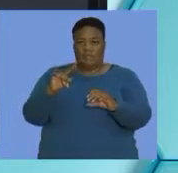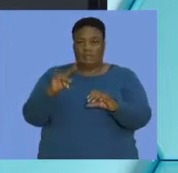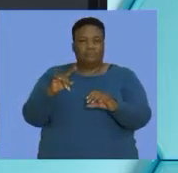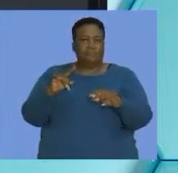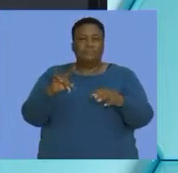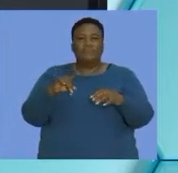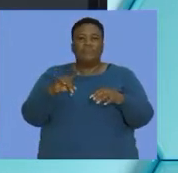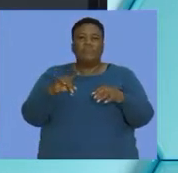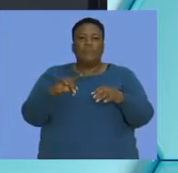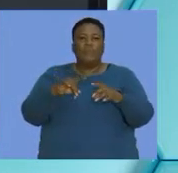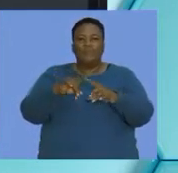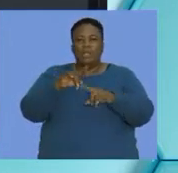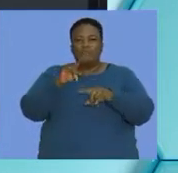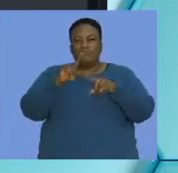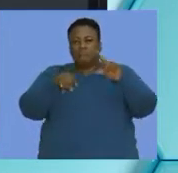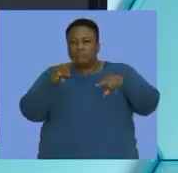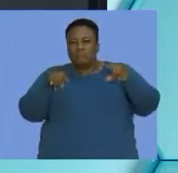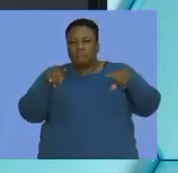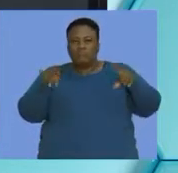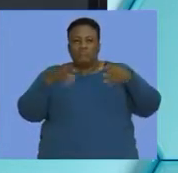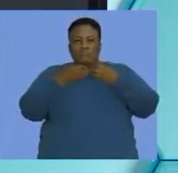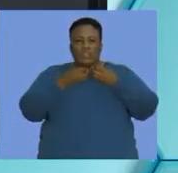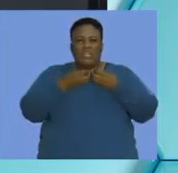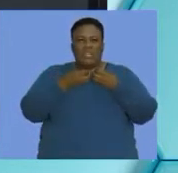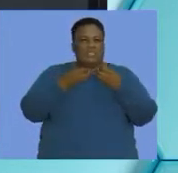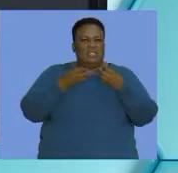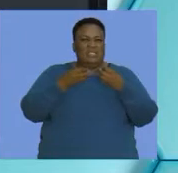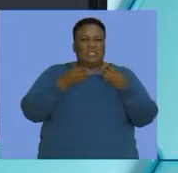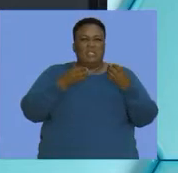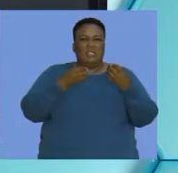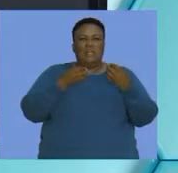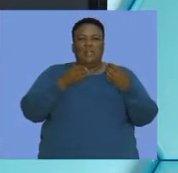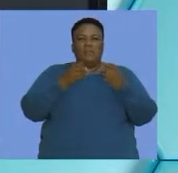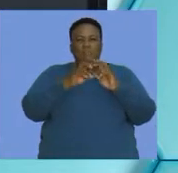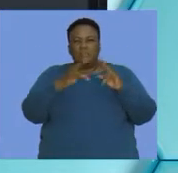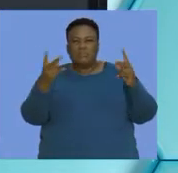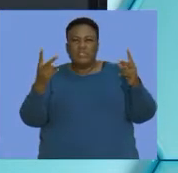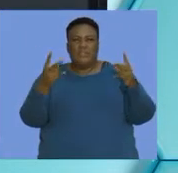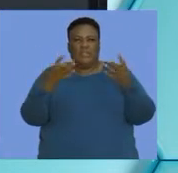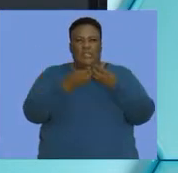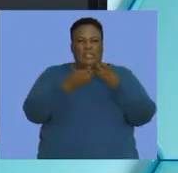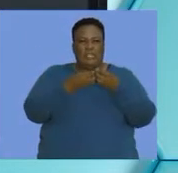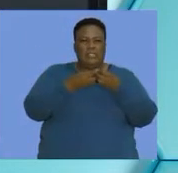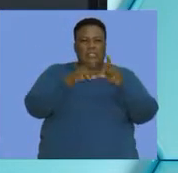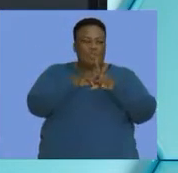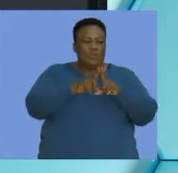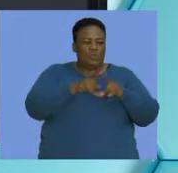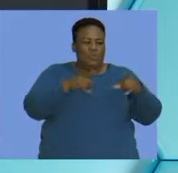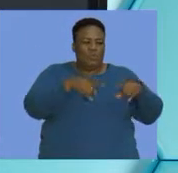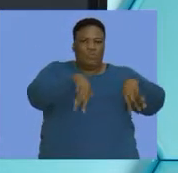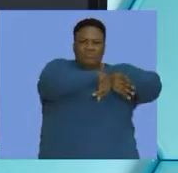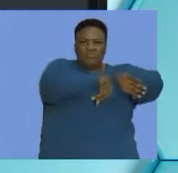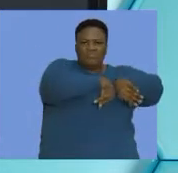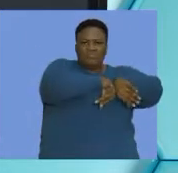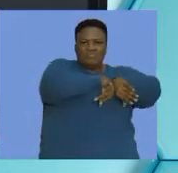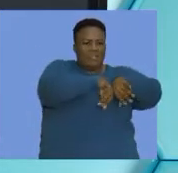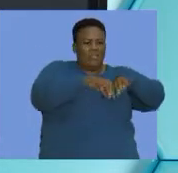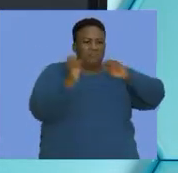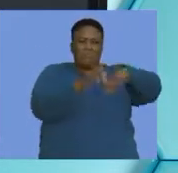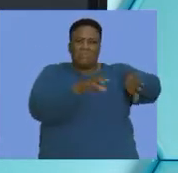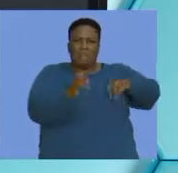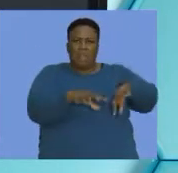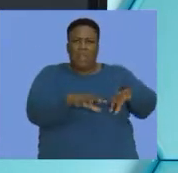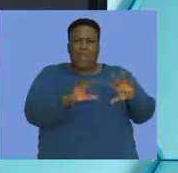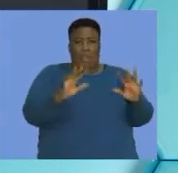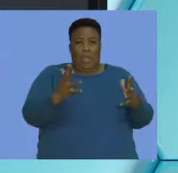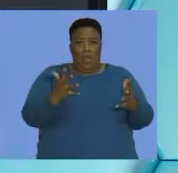the diversity of our country and the loss to that, as well as solid waste disposal. It's important for us to understand the context